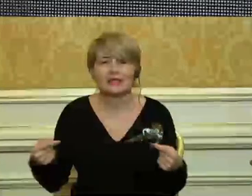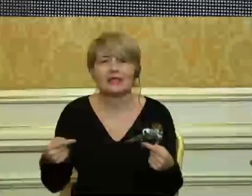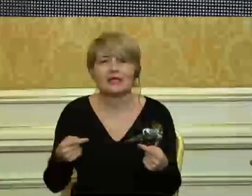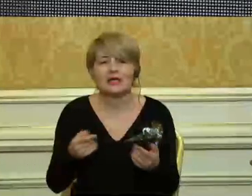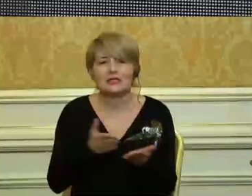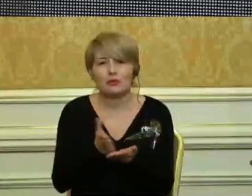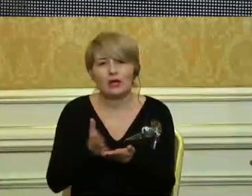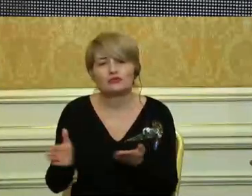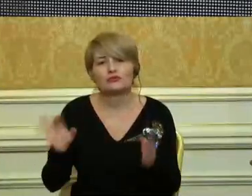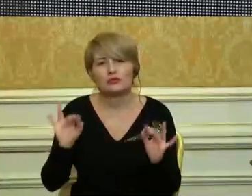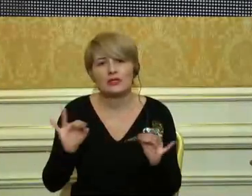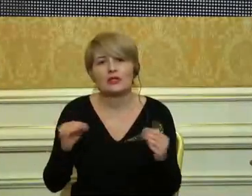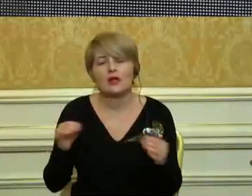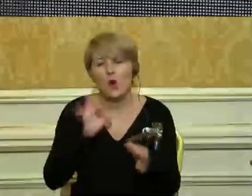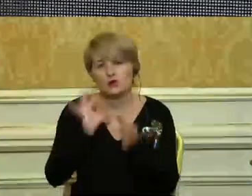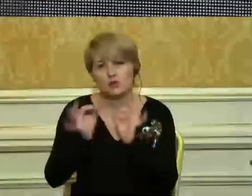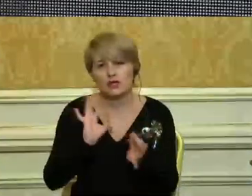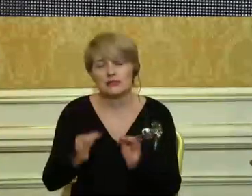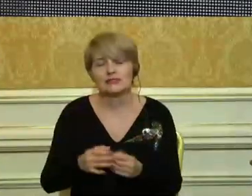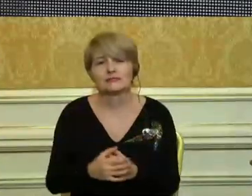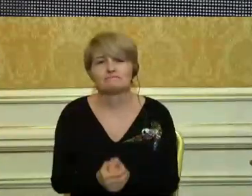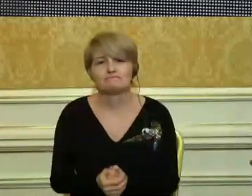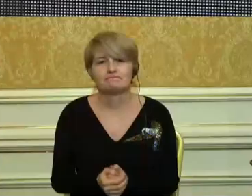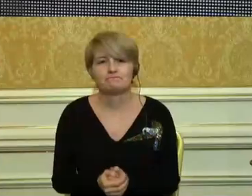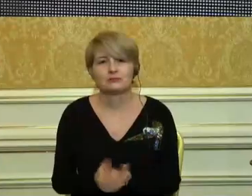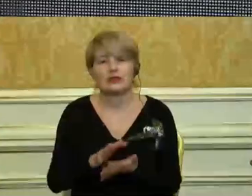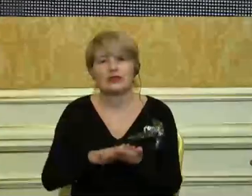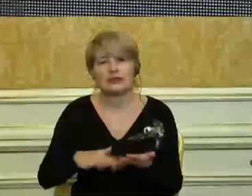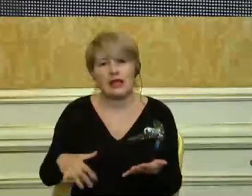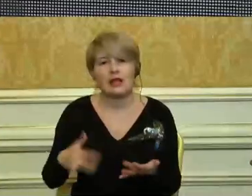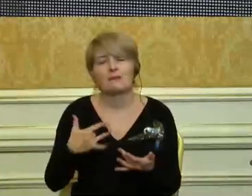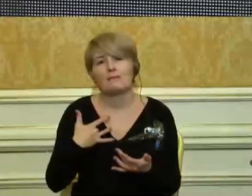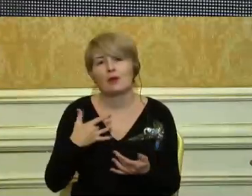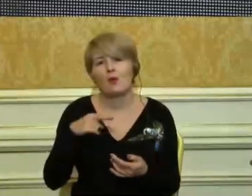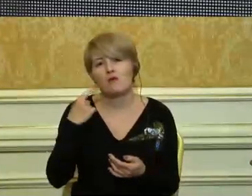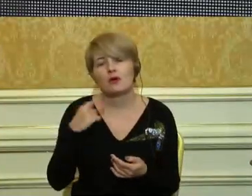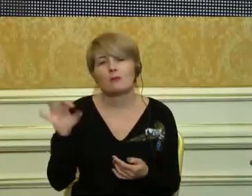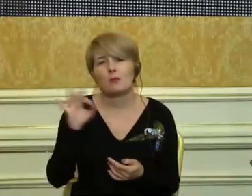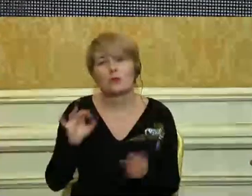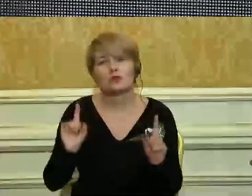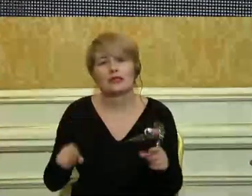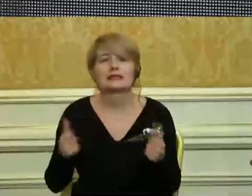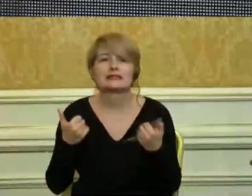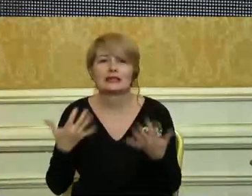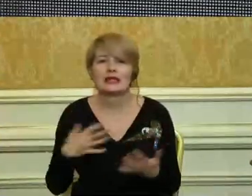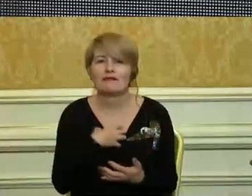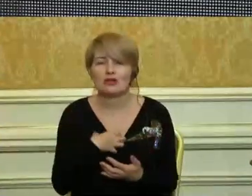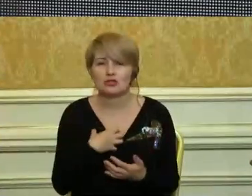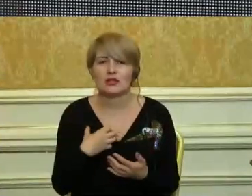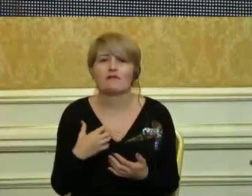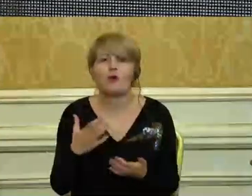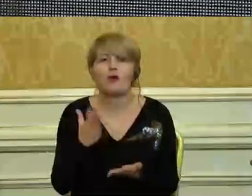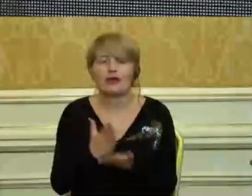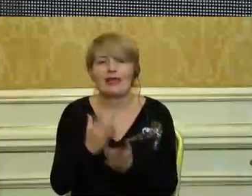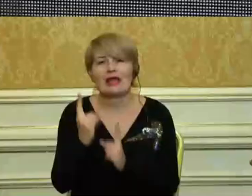maintains a robust advisory effort to advance critical defense reforms. These reforms will help make Ukraine's